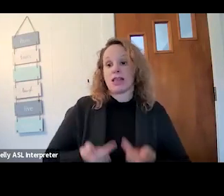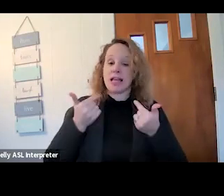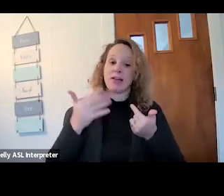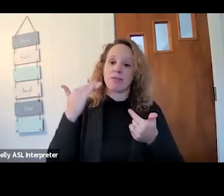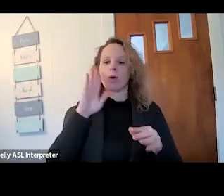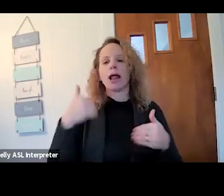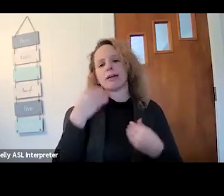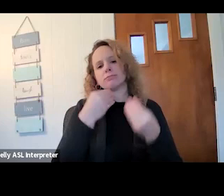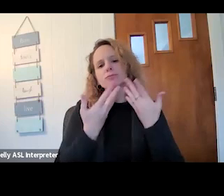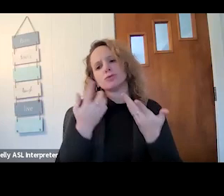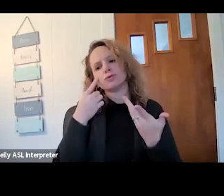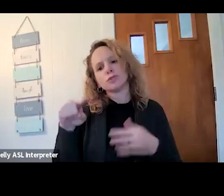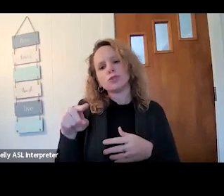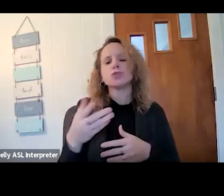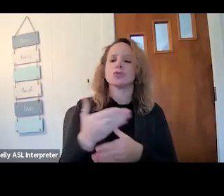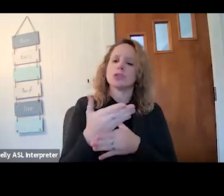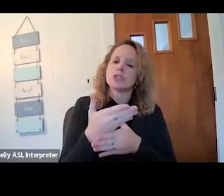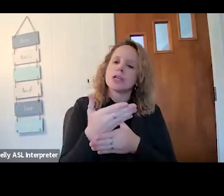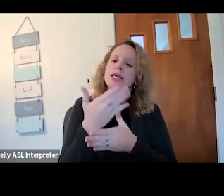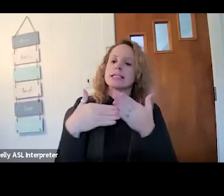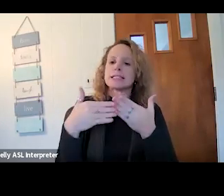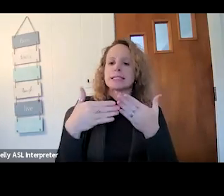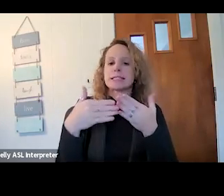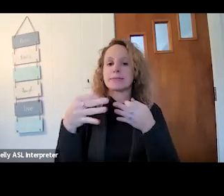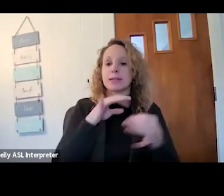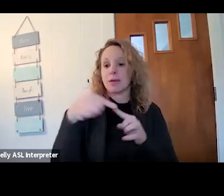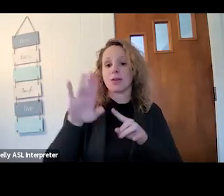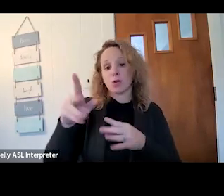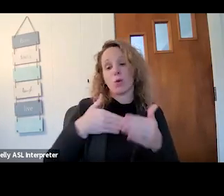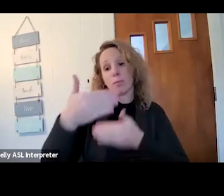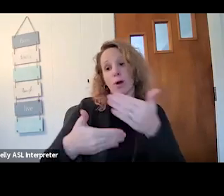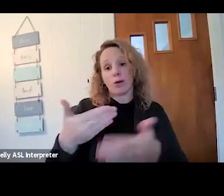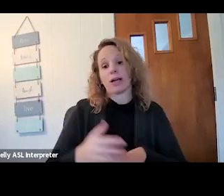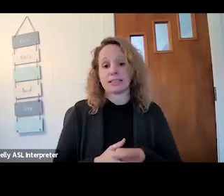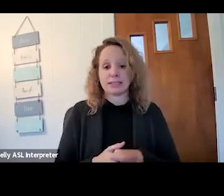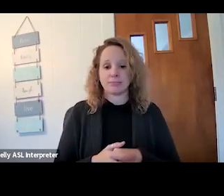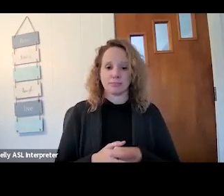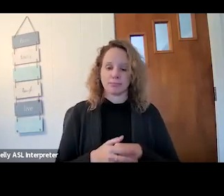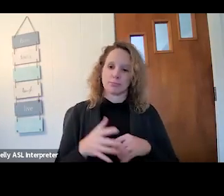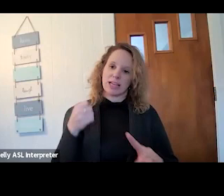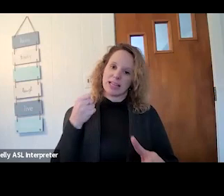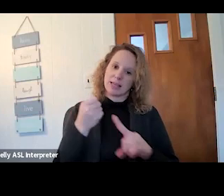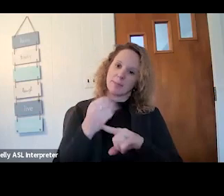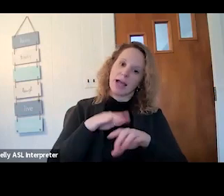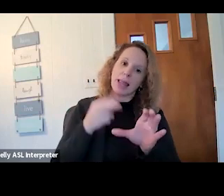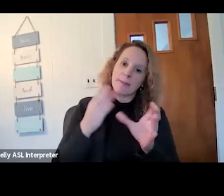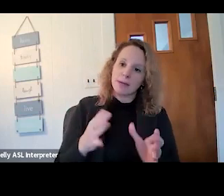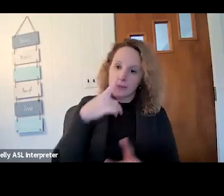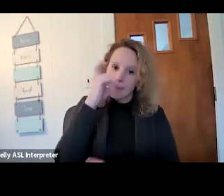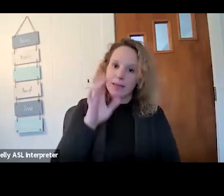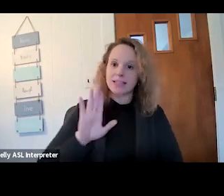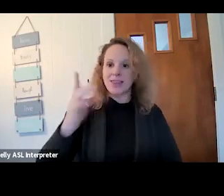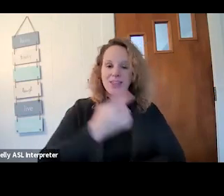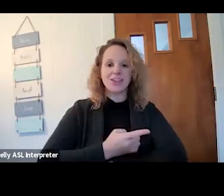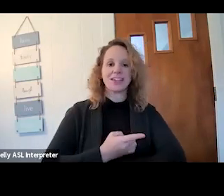you, and we'll get to share some of the details of your progress. This has an impact on the participant because it's their day